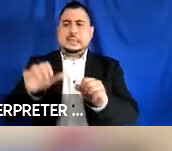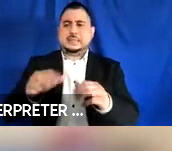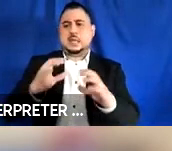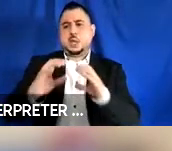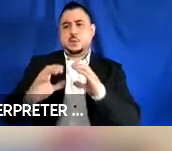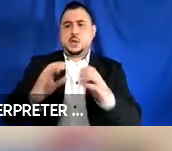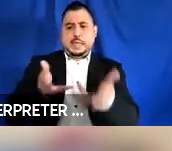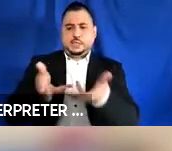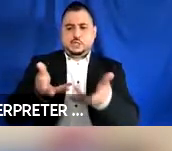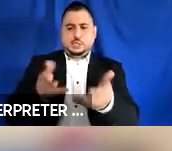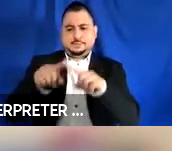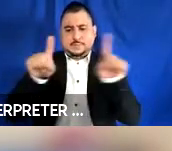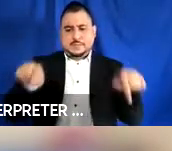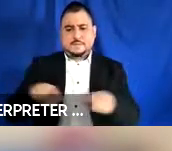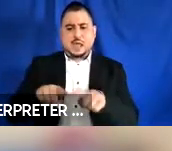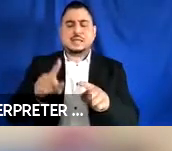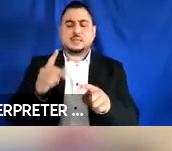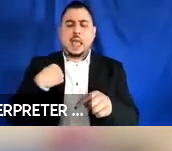will, do you think